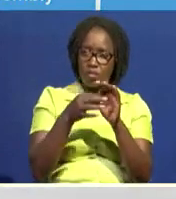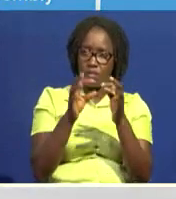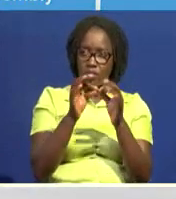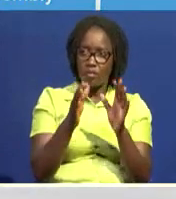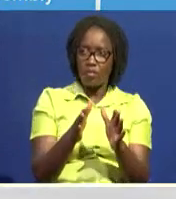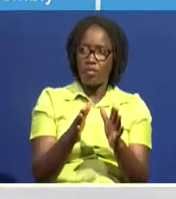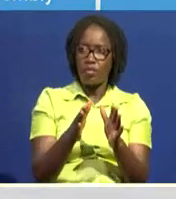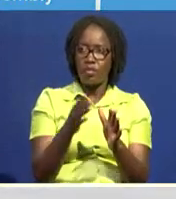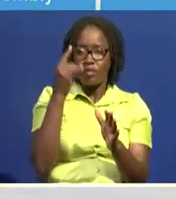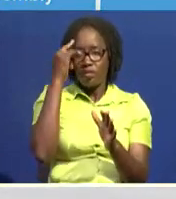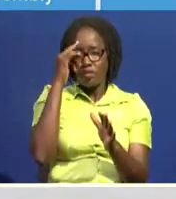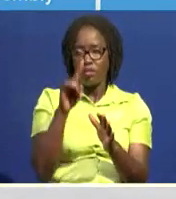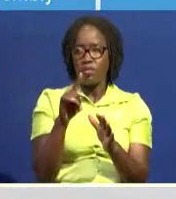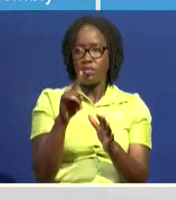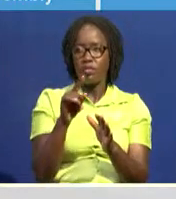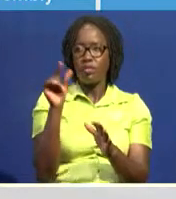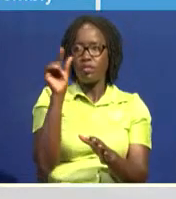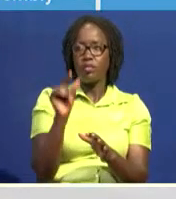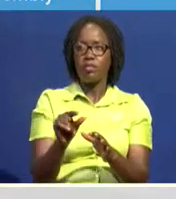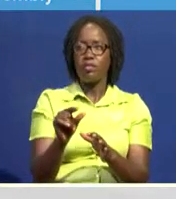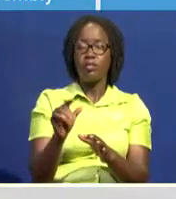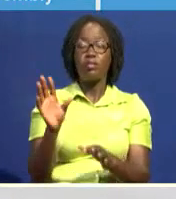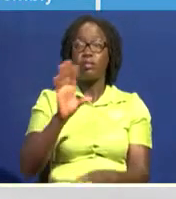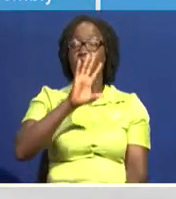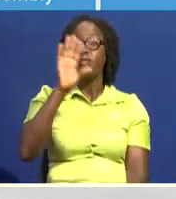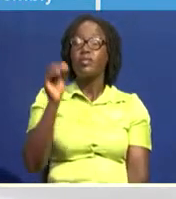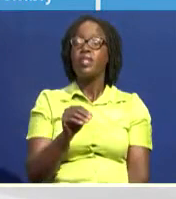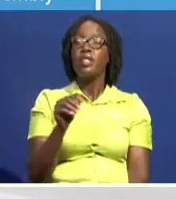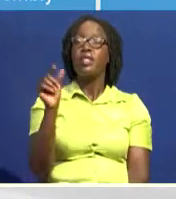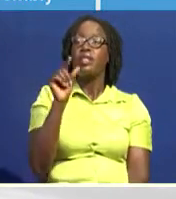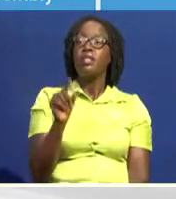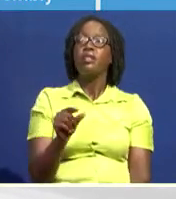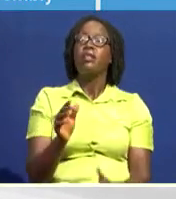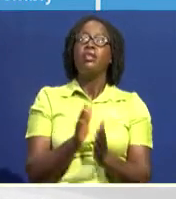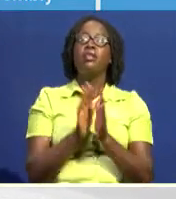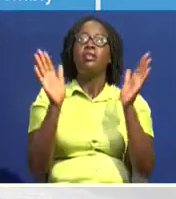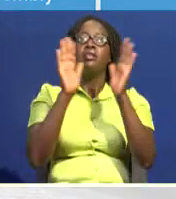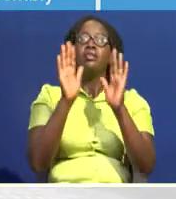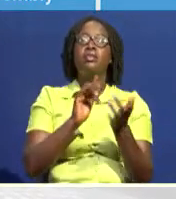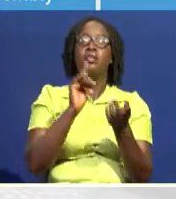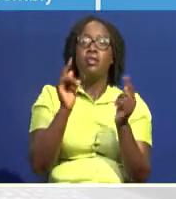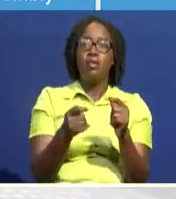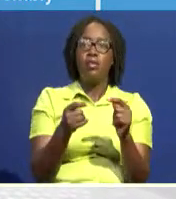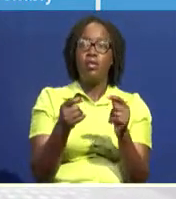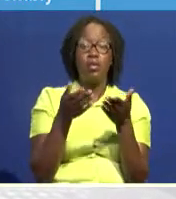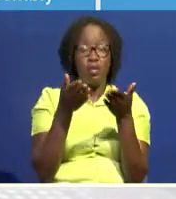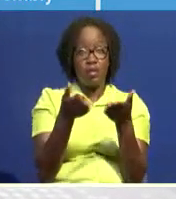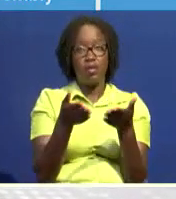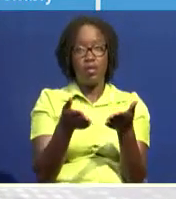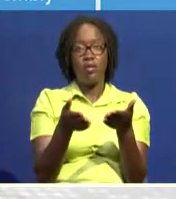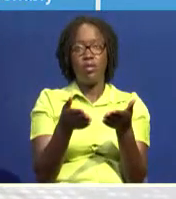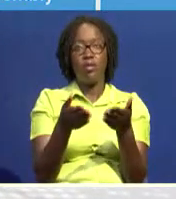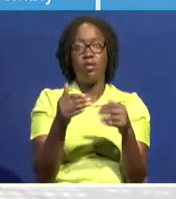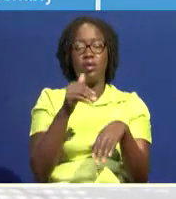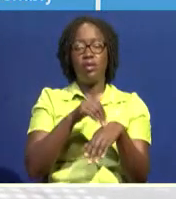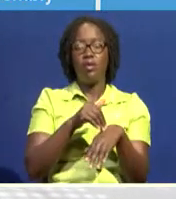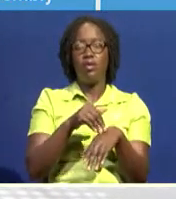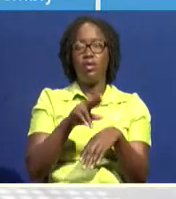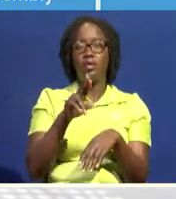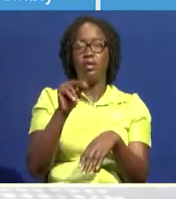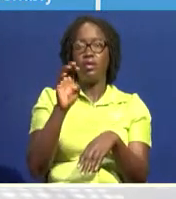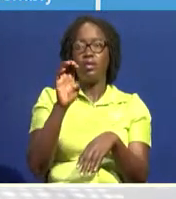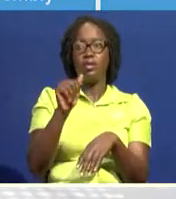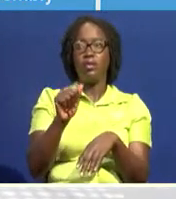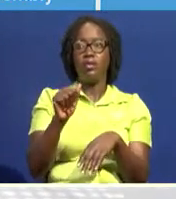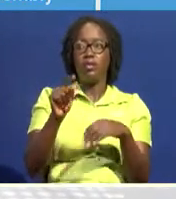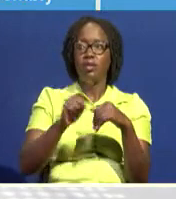coordinator for the region, the African region on climate change, he will be present at the UNEA 6,